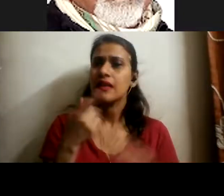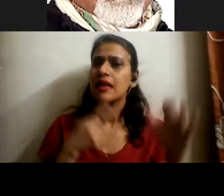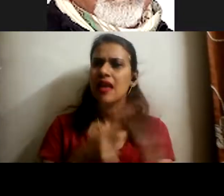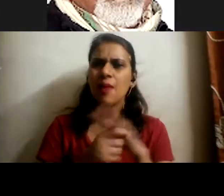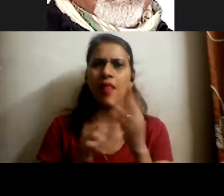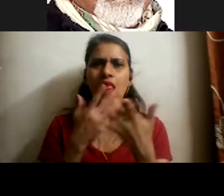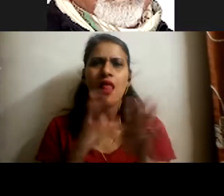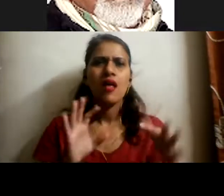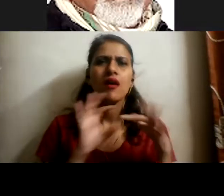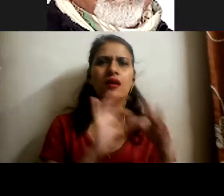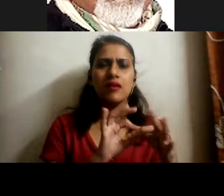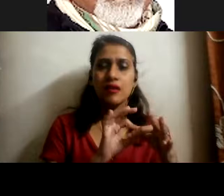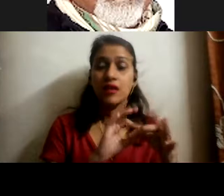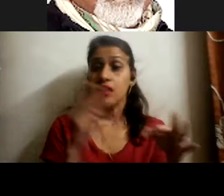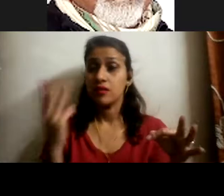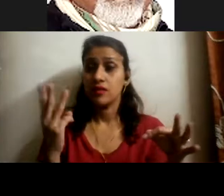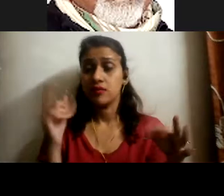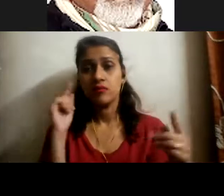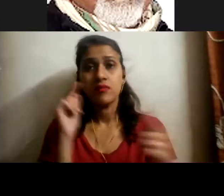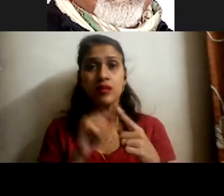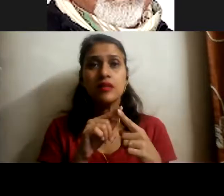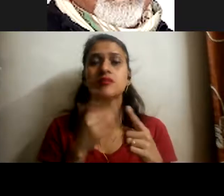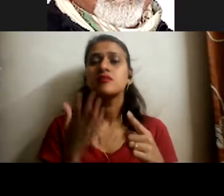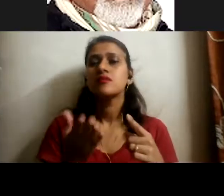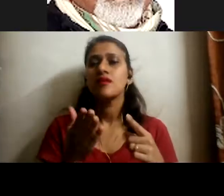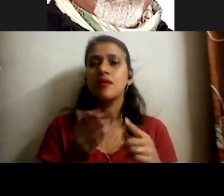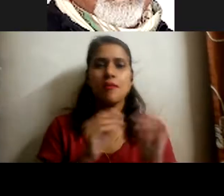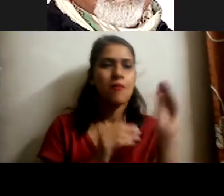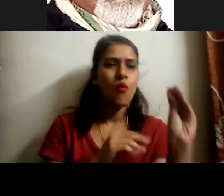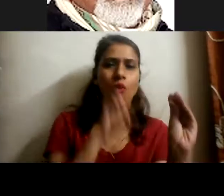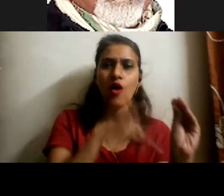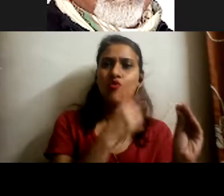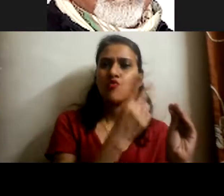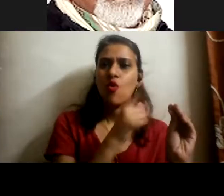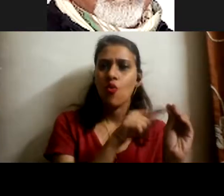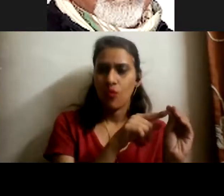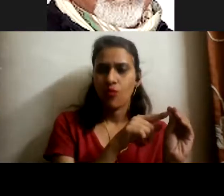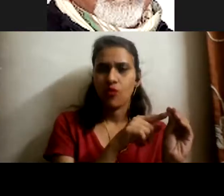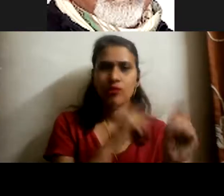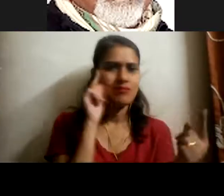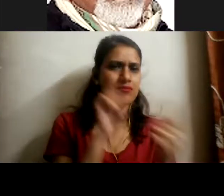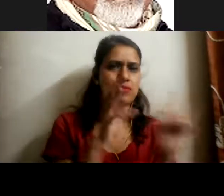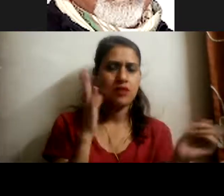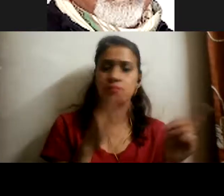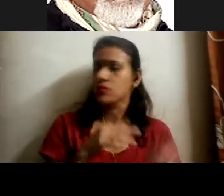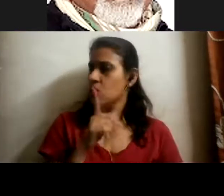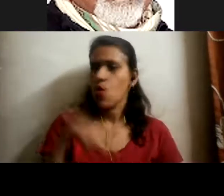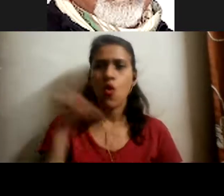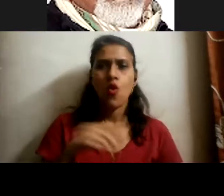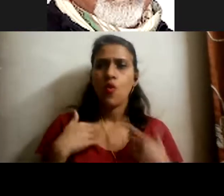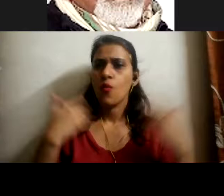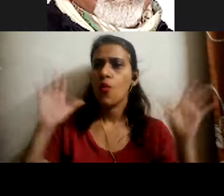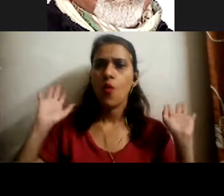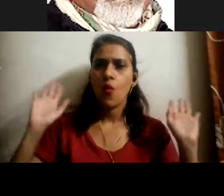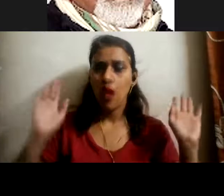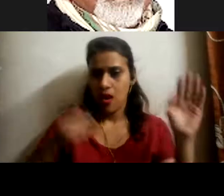so that is the majority. Now dissenting opinion is the minority. That is, Kunal Kamra is not guilty. He is not guilty for criminal